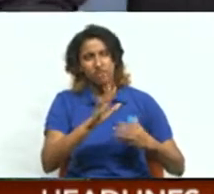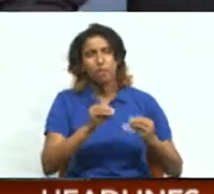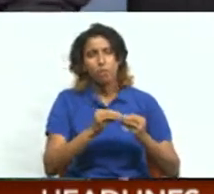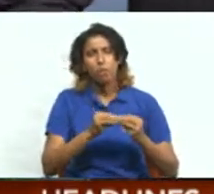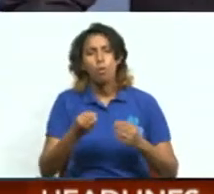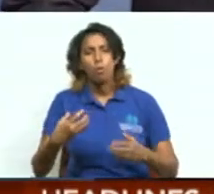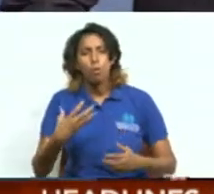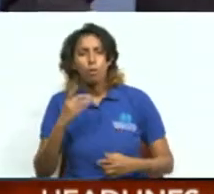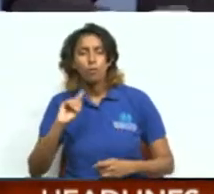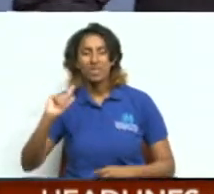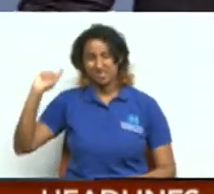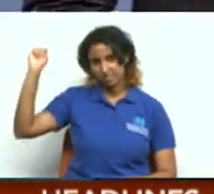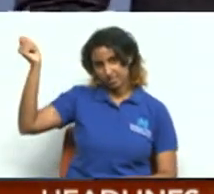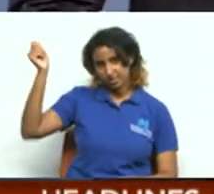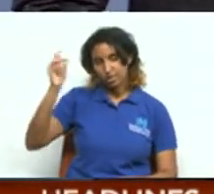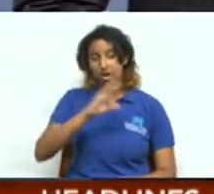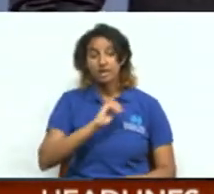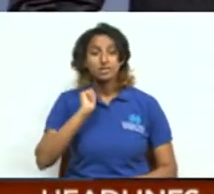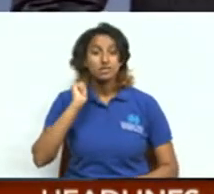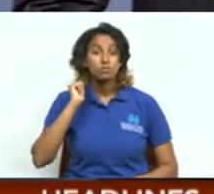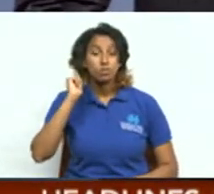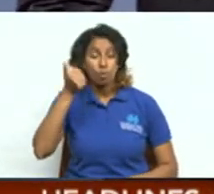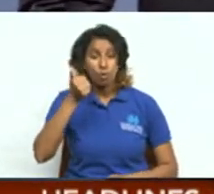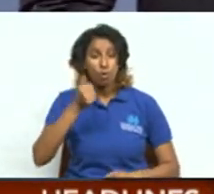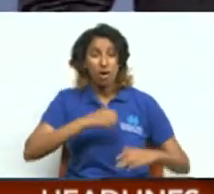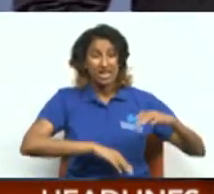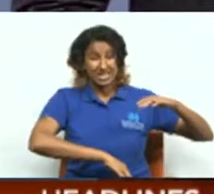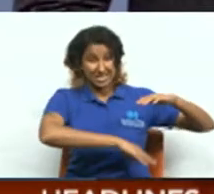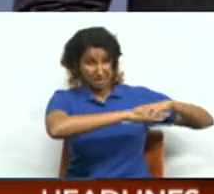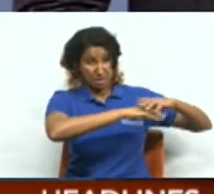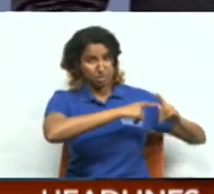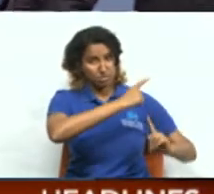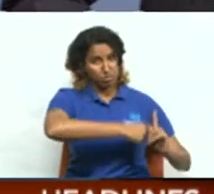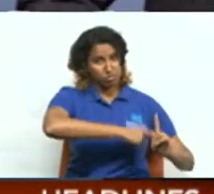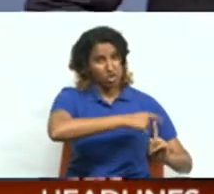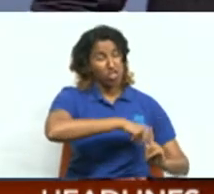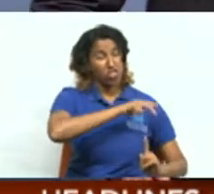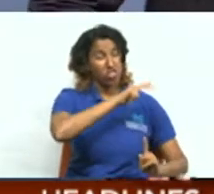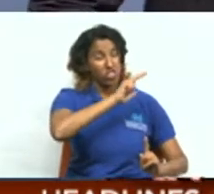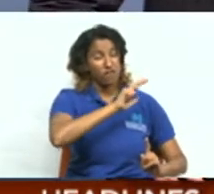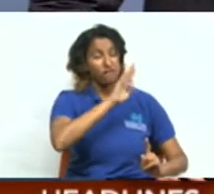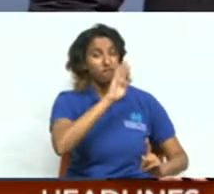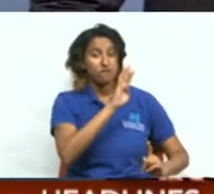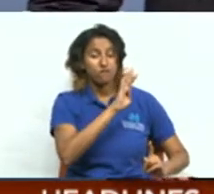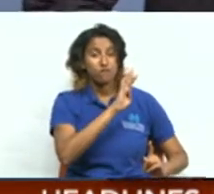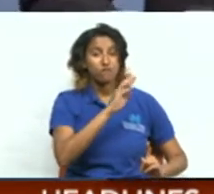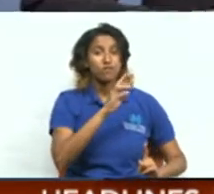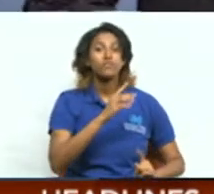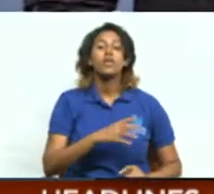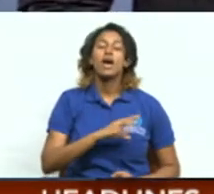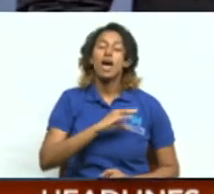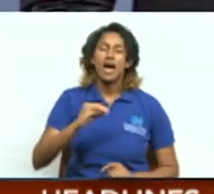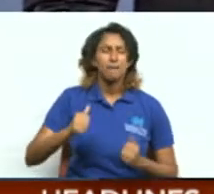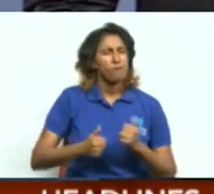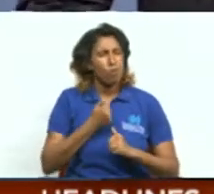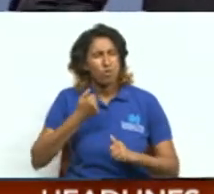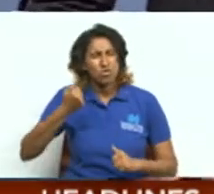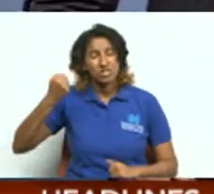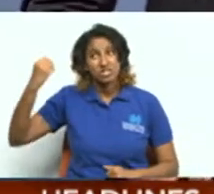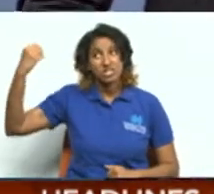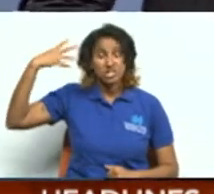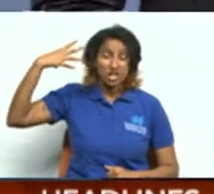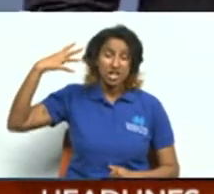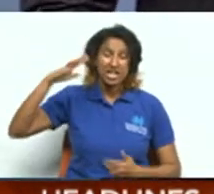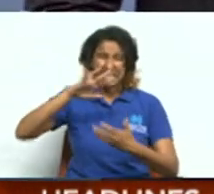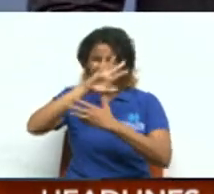And for tomorrow, our maximum highs in Trinidad getting up to 34 degrees Celsius under mostly sunny and hazy skies. Watching